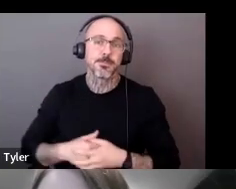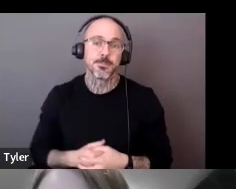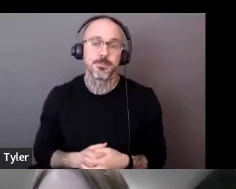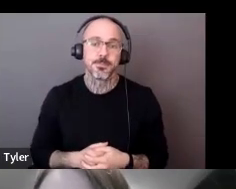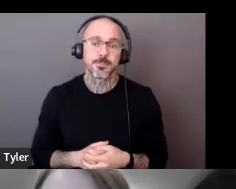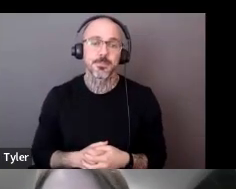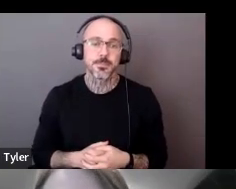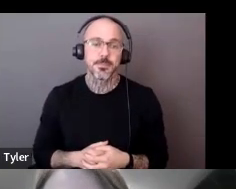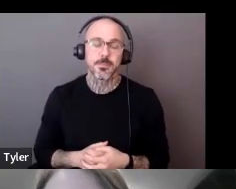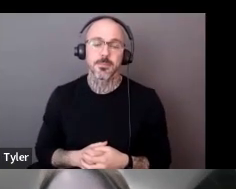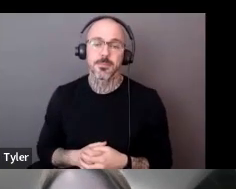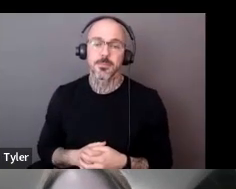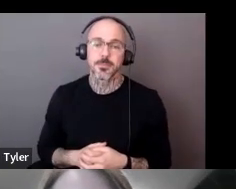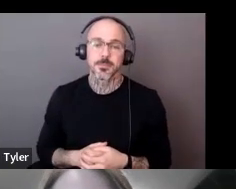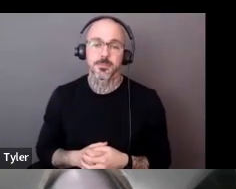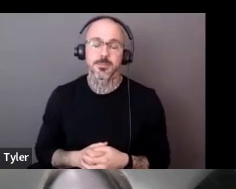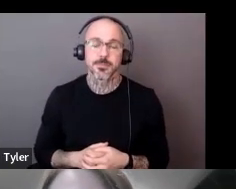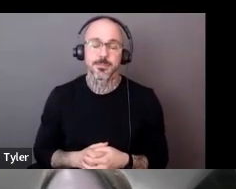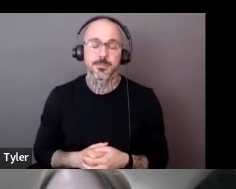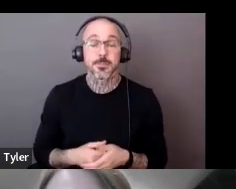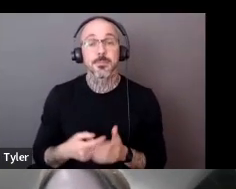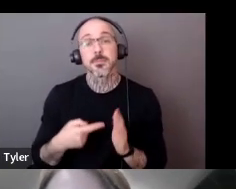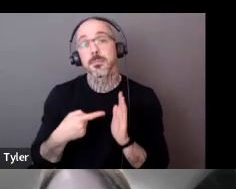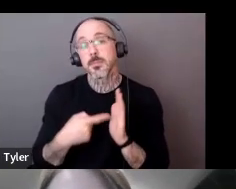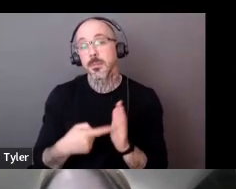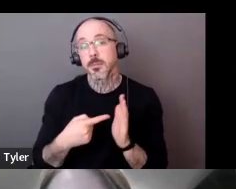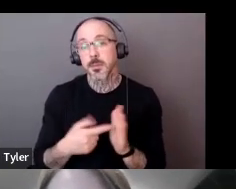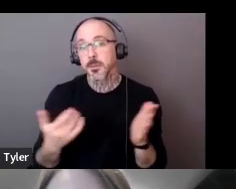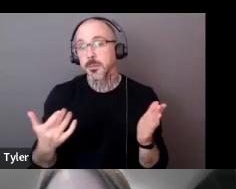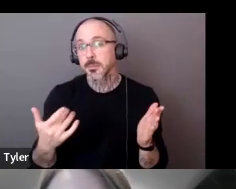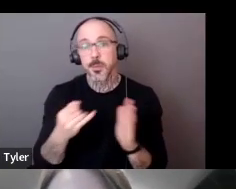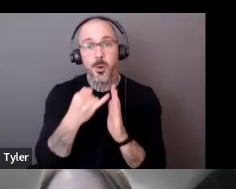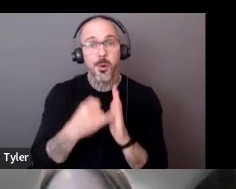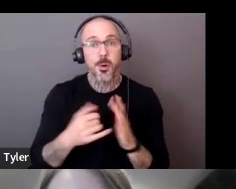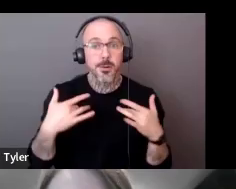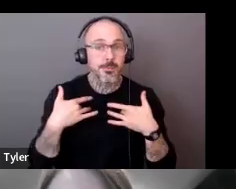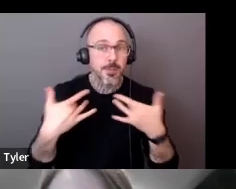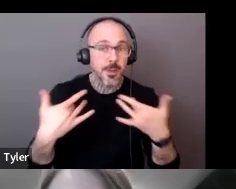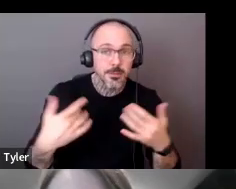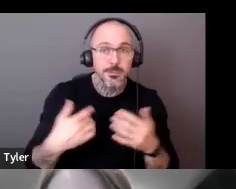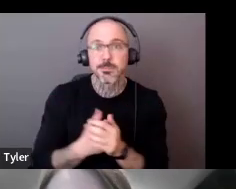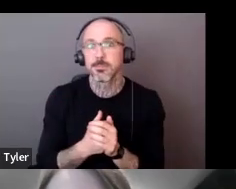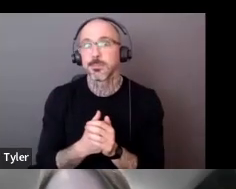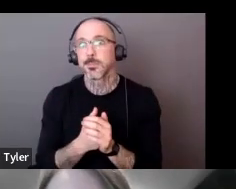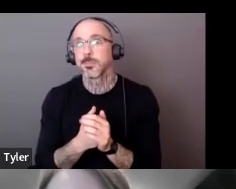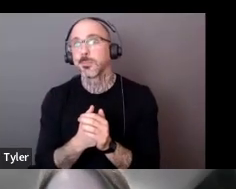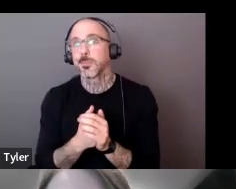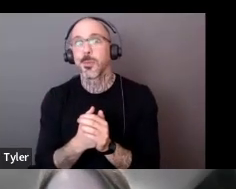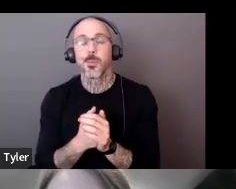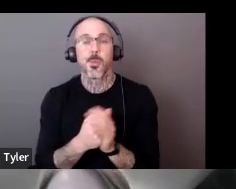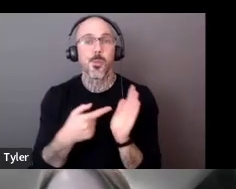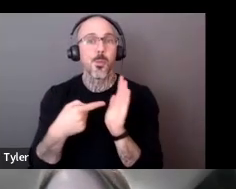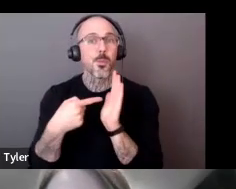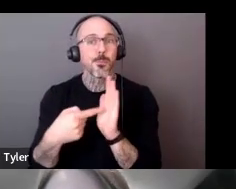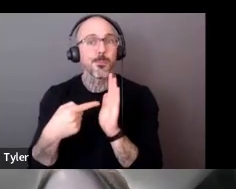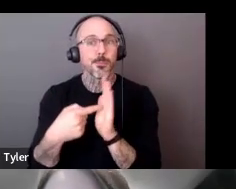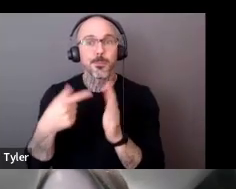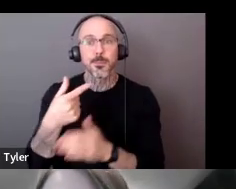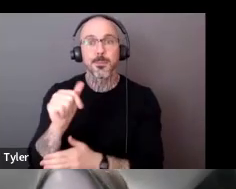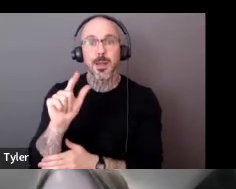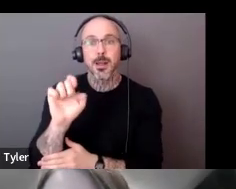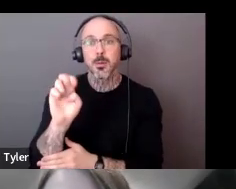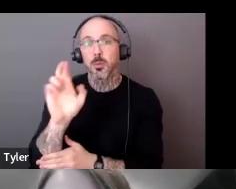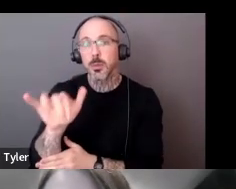Some people can't attend events or go to galleries because of the